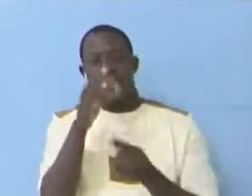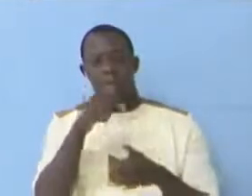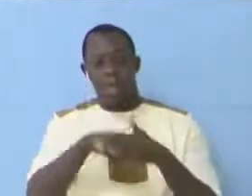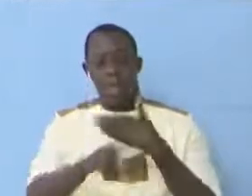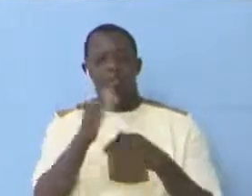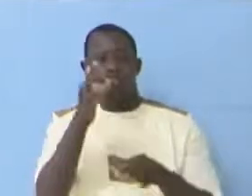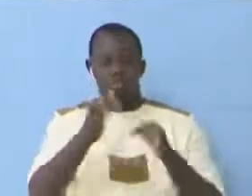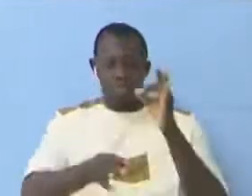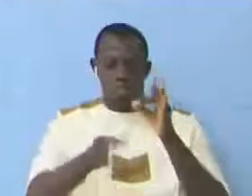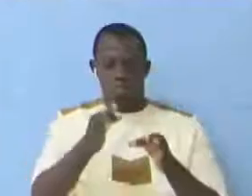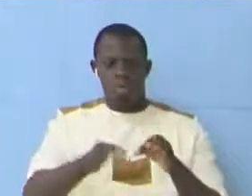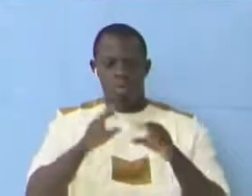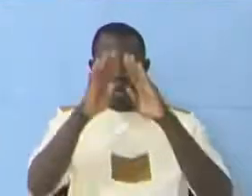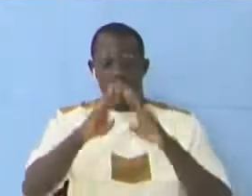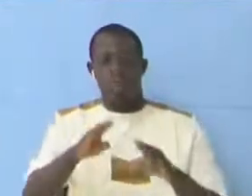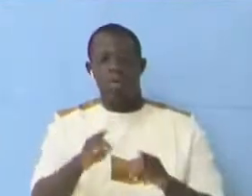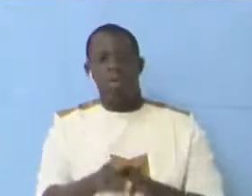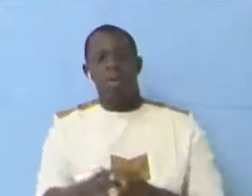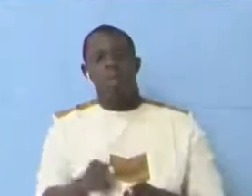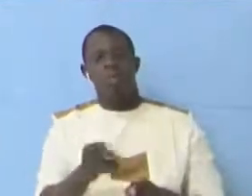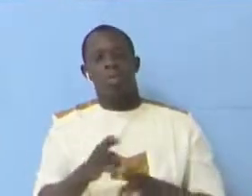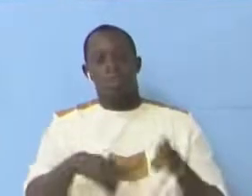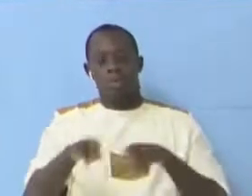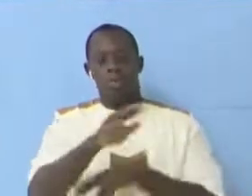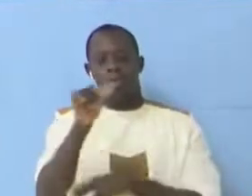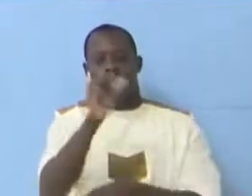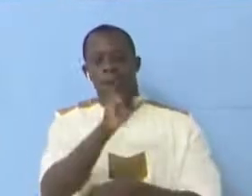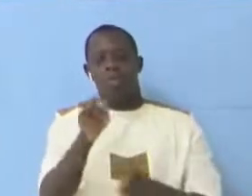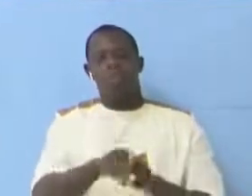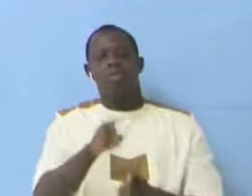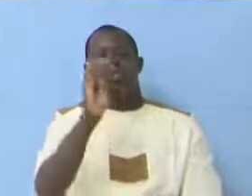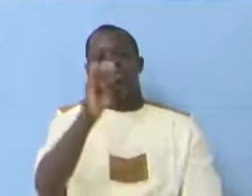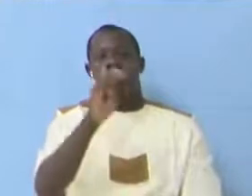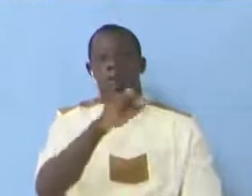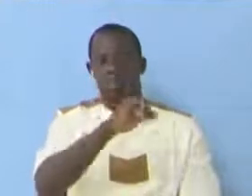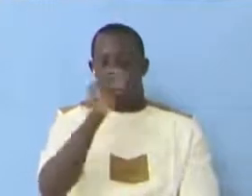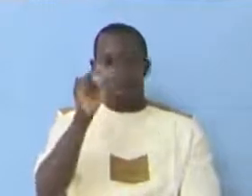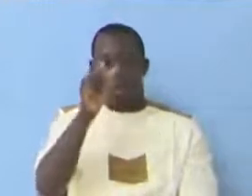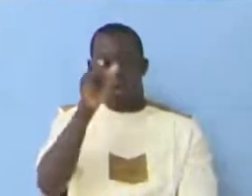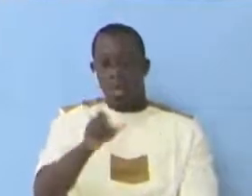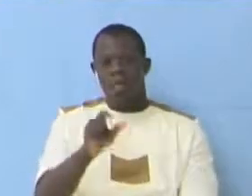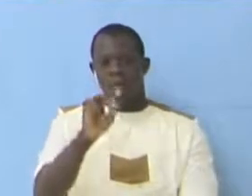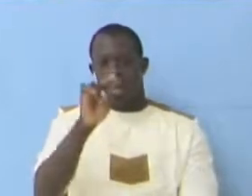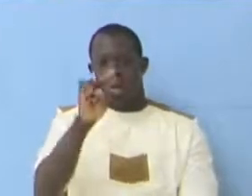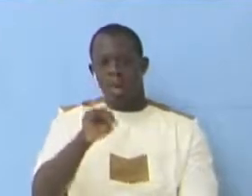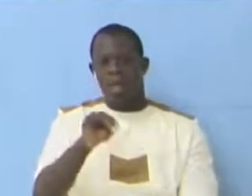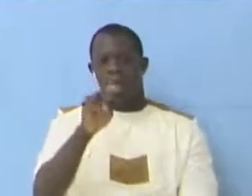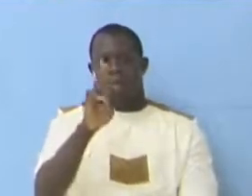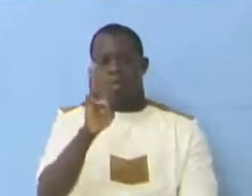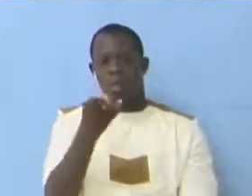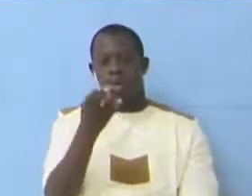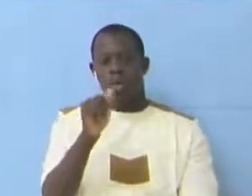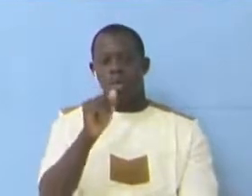Pardon me for taking you a step backwards. Among your torturers, you mentioned Noah Baji as the person directing the torture.